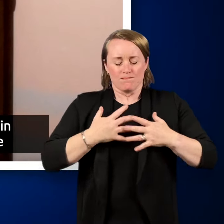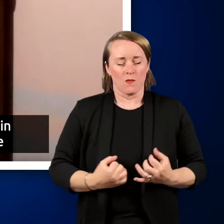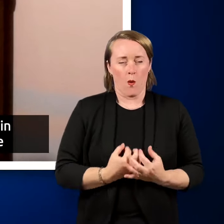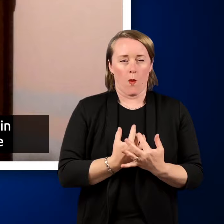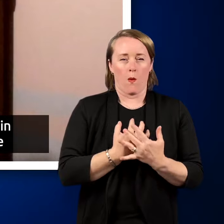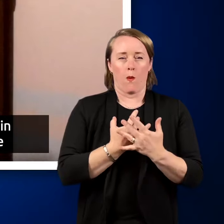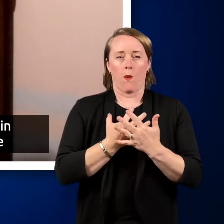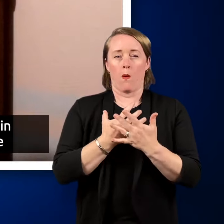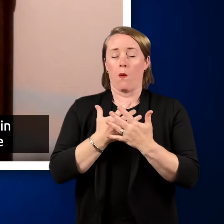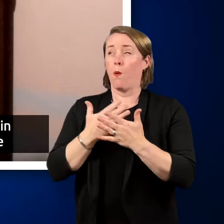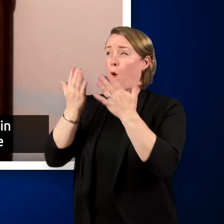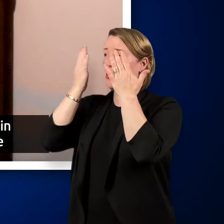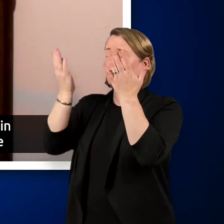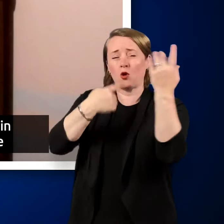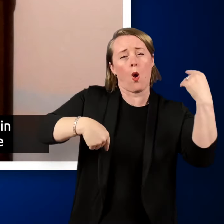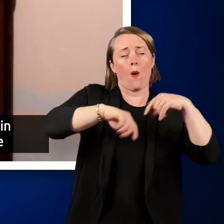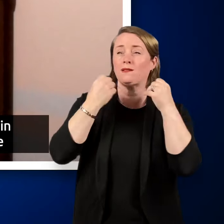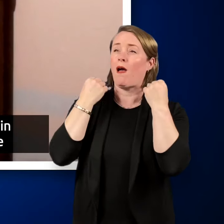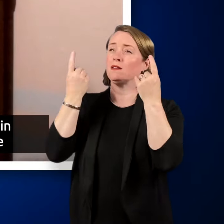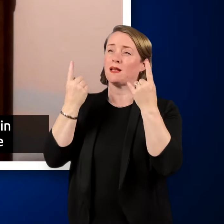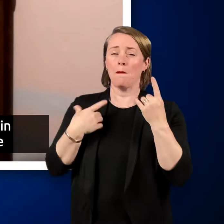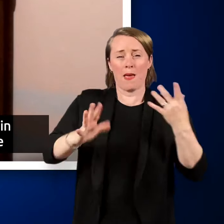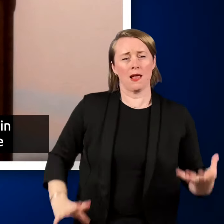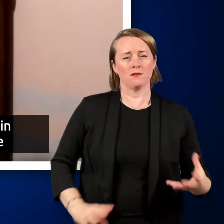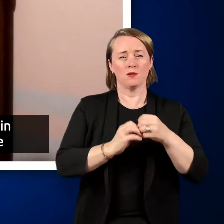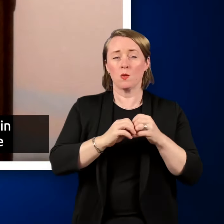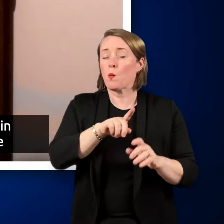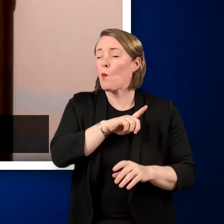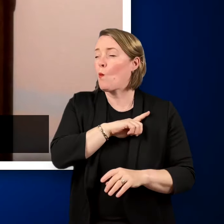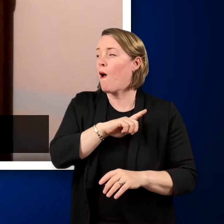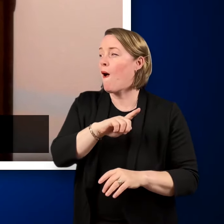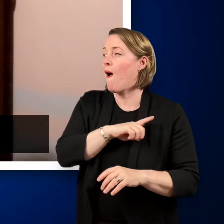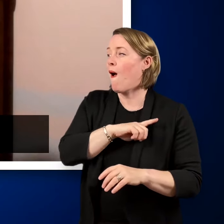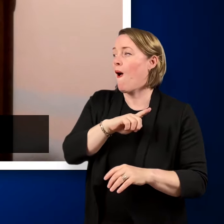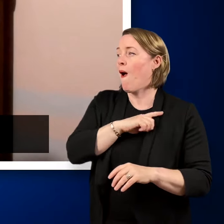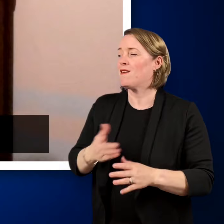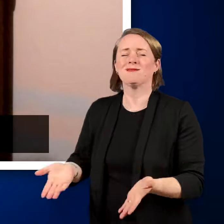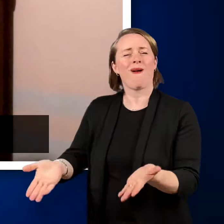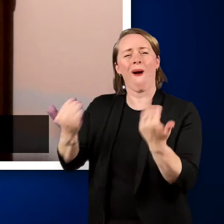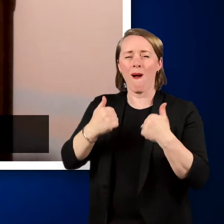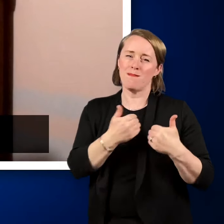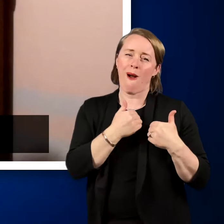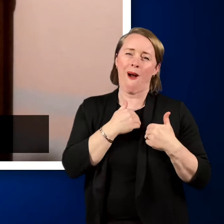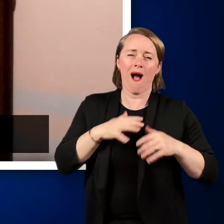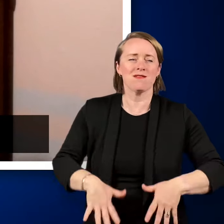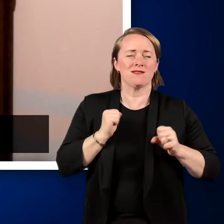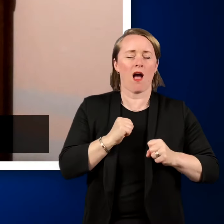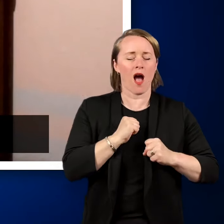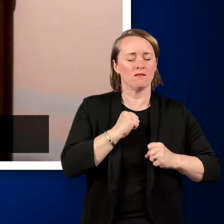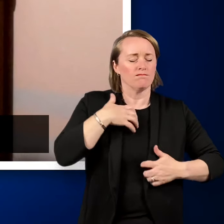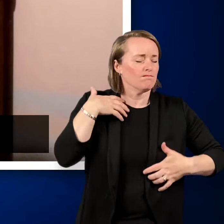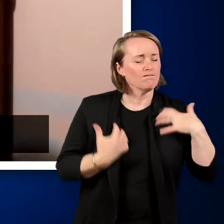in us, we pray. Unveil why we're made. Come set our